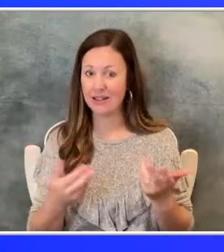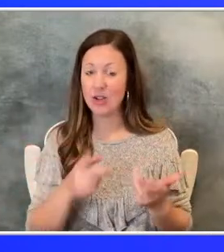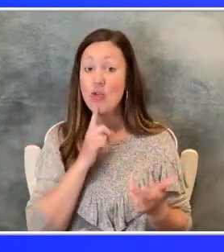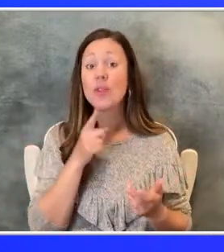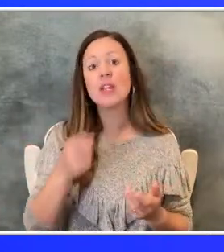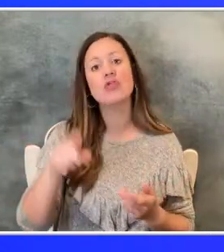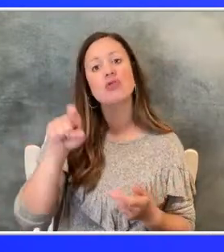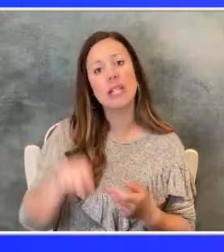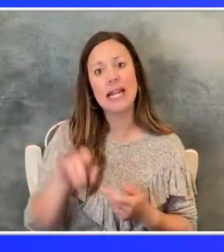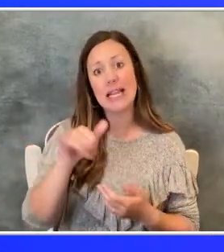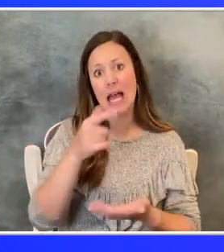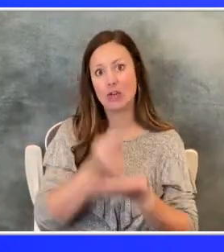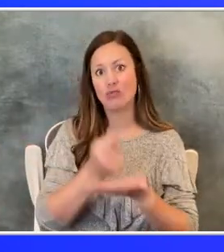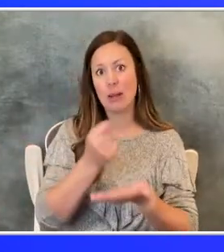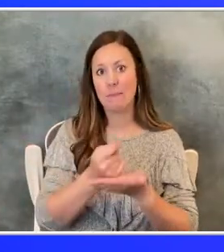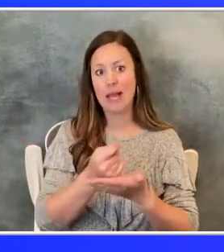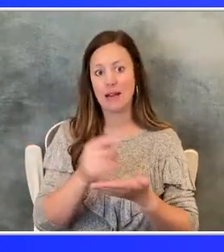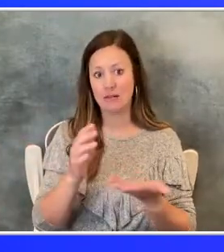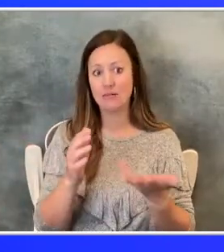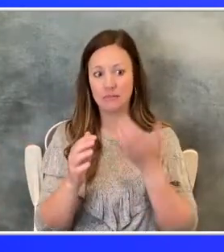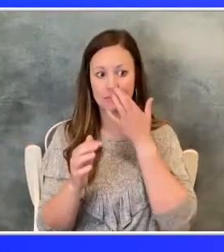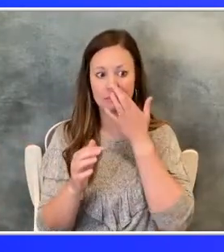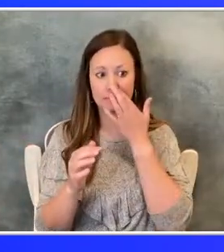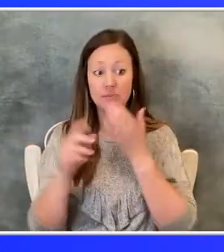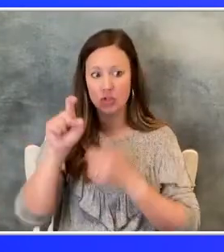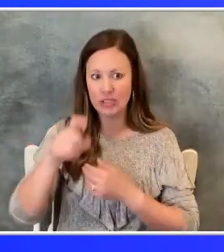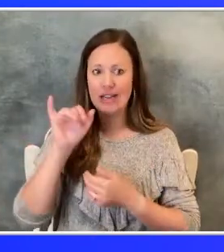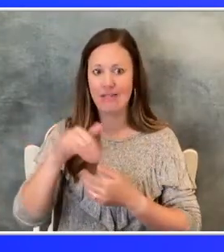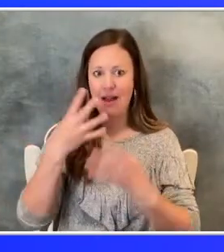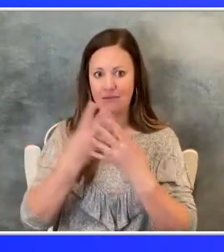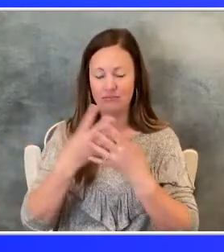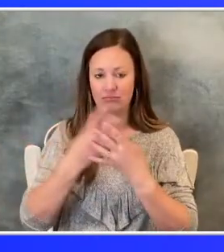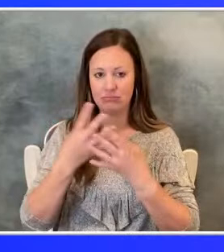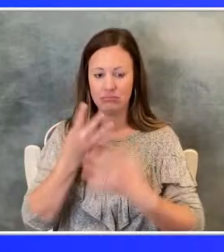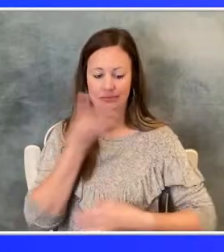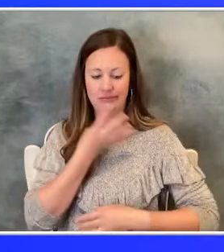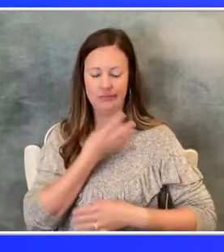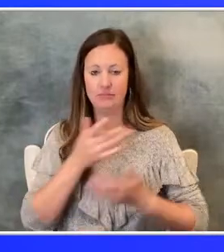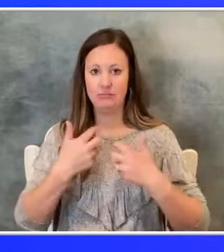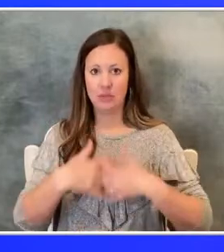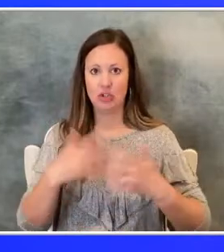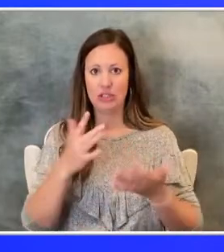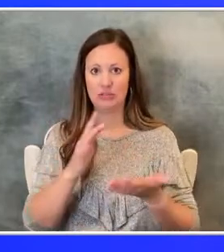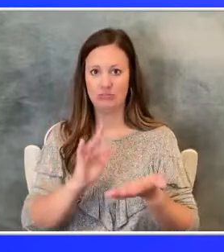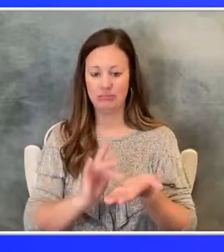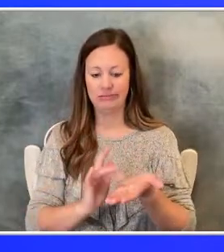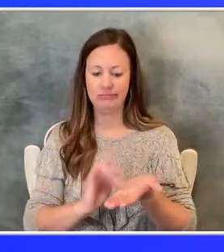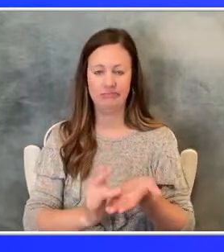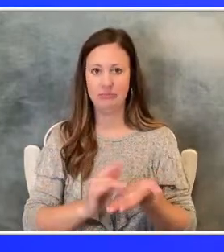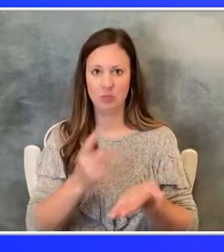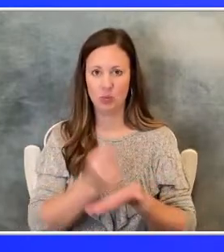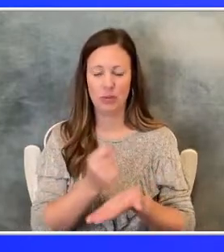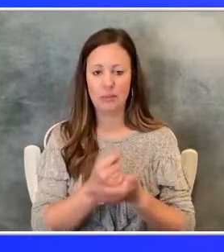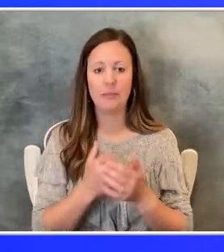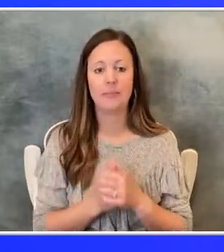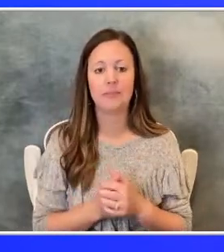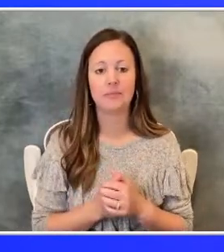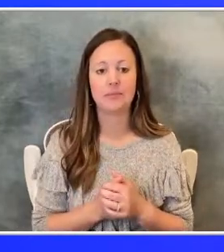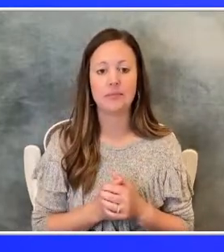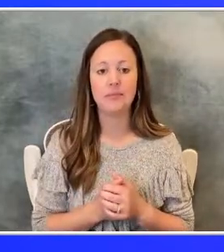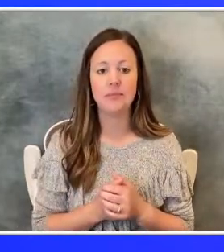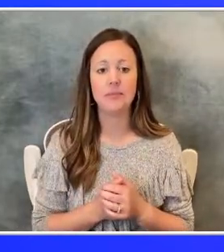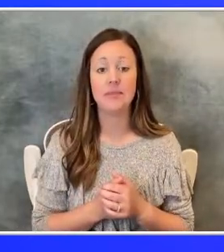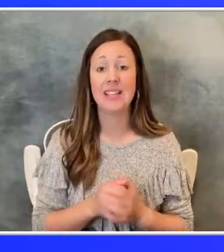that treatment, the apheresis treatment. I must tell you, medications are being used to lower cholesterol in children 8 and